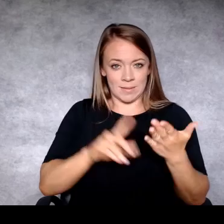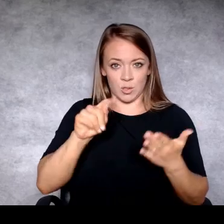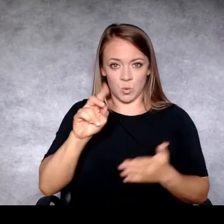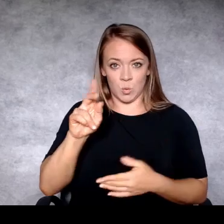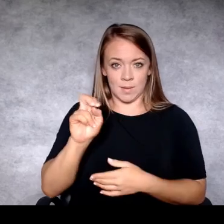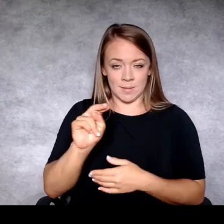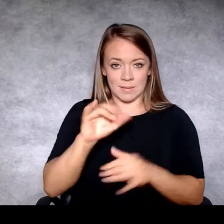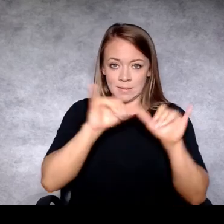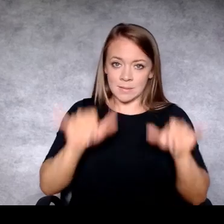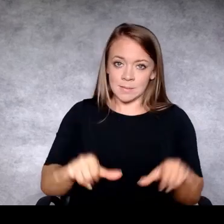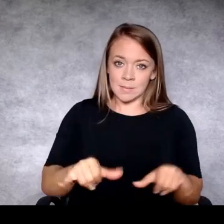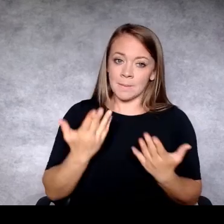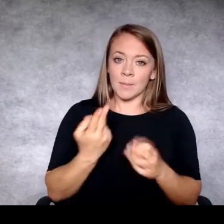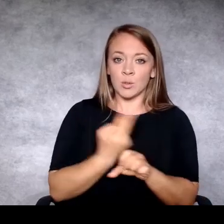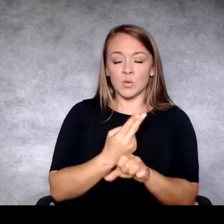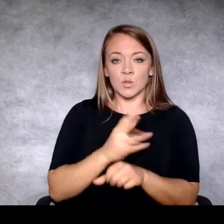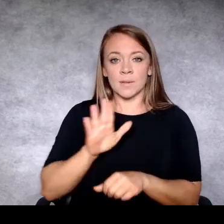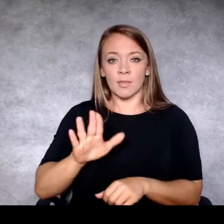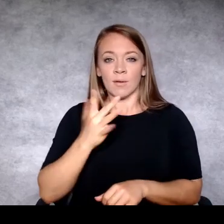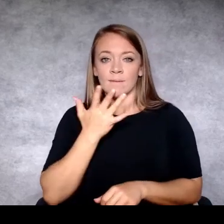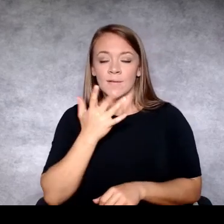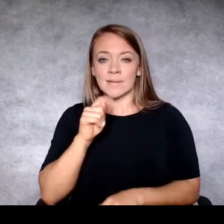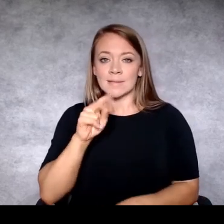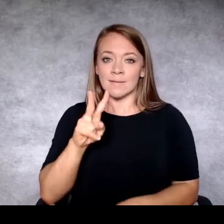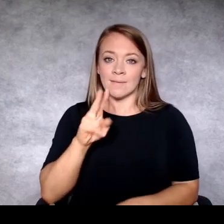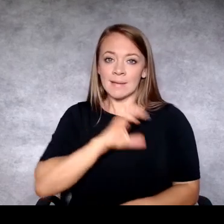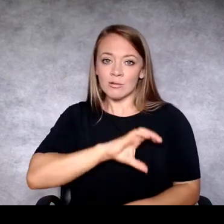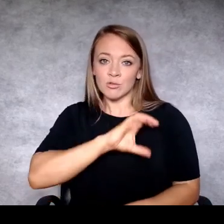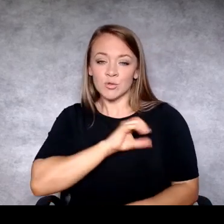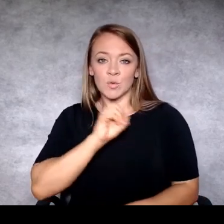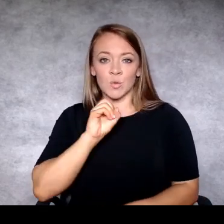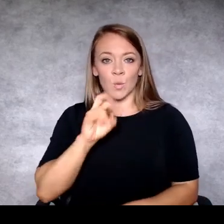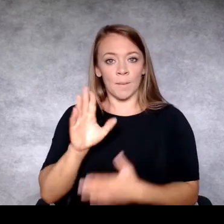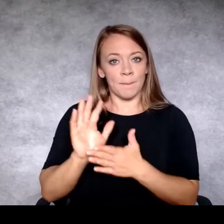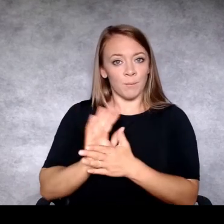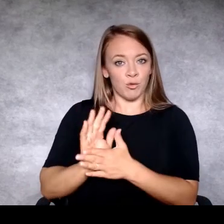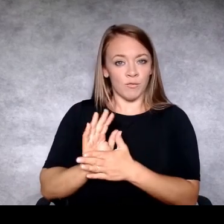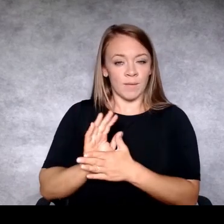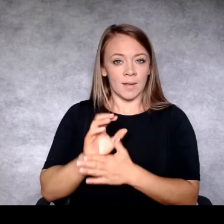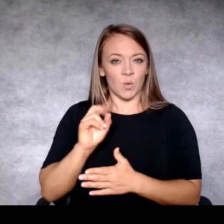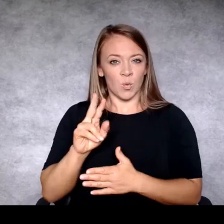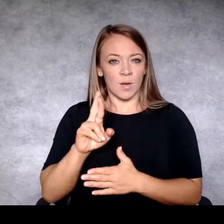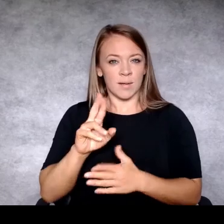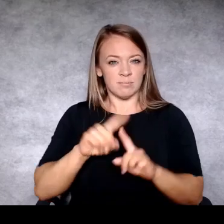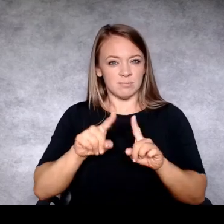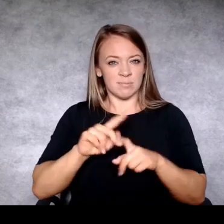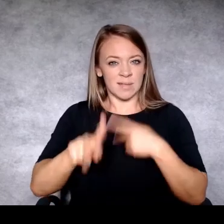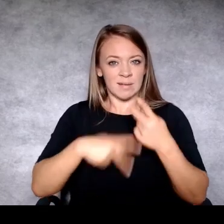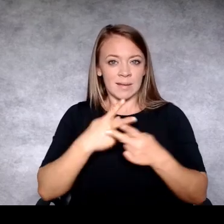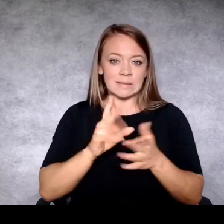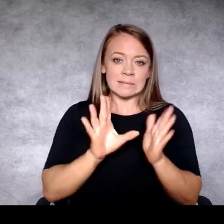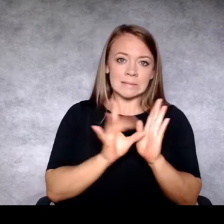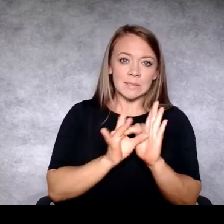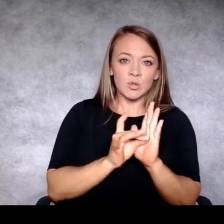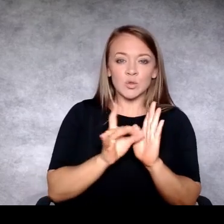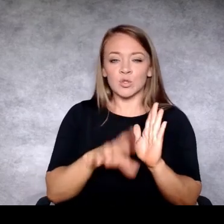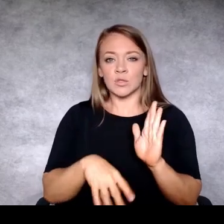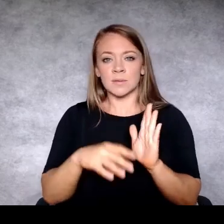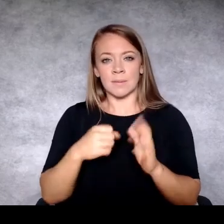may reflect their favorite TV character, movie, or other preferred item to make it both more personal and